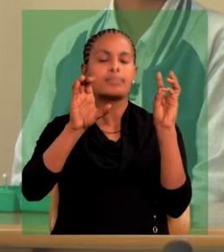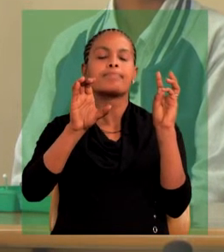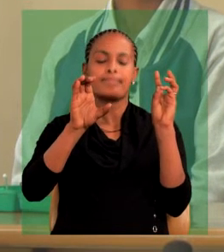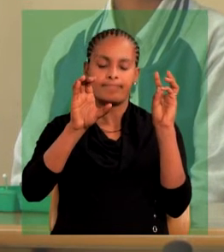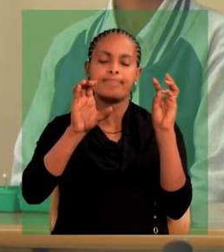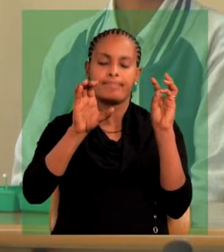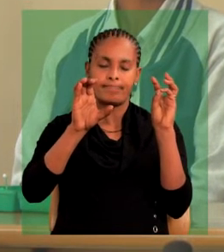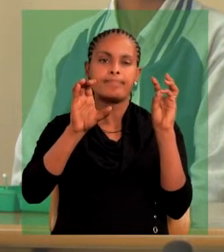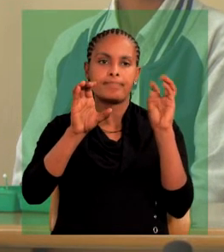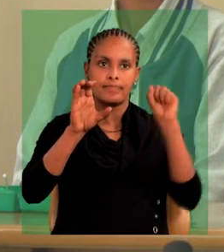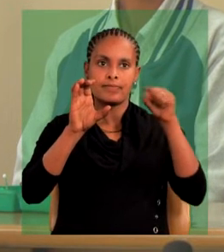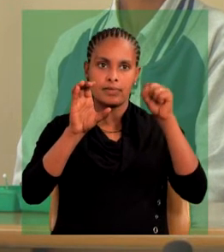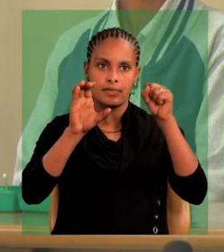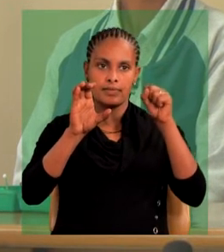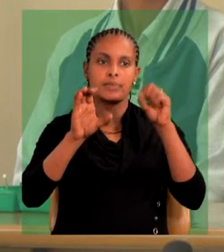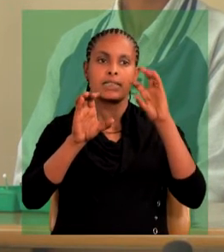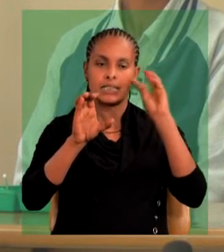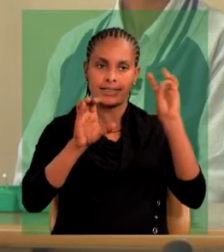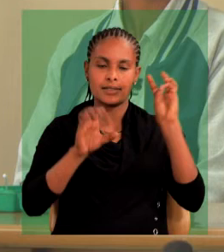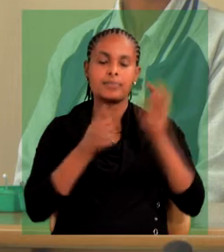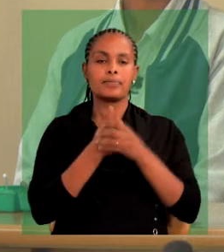Six.